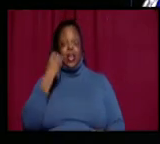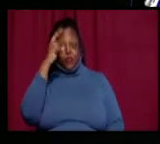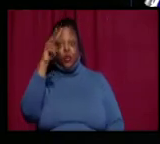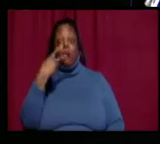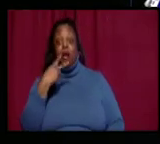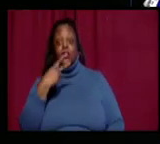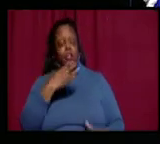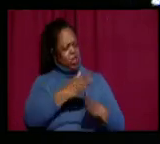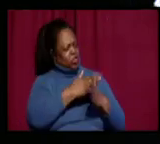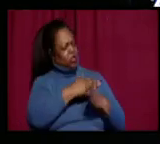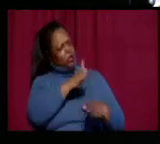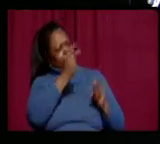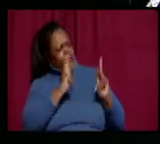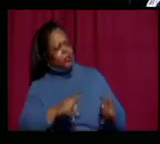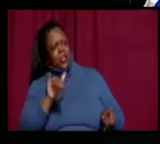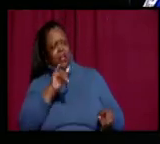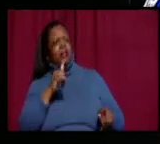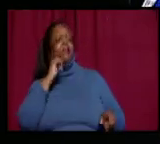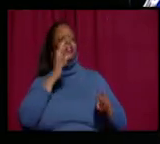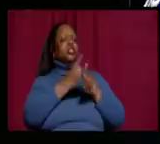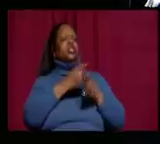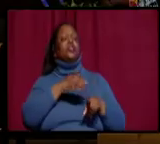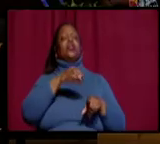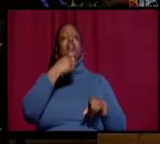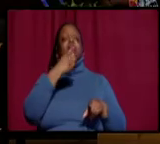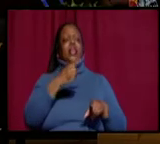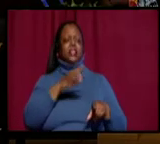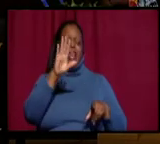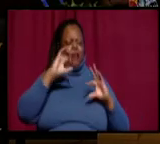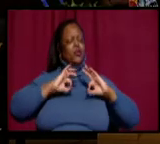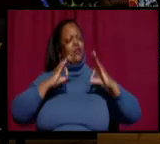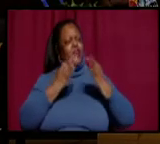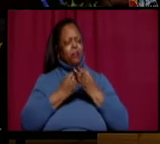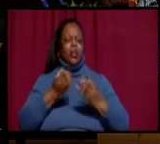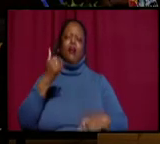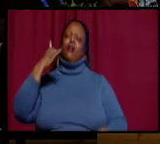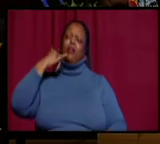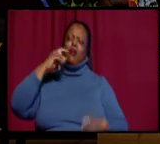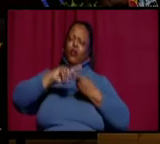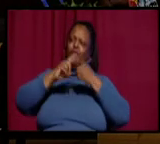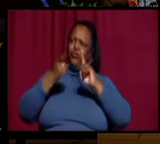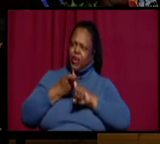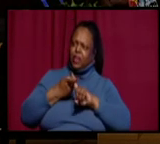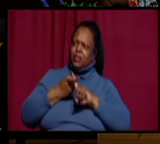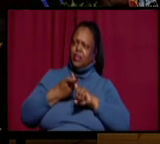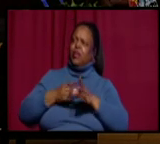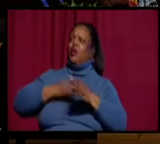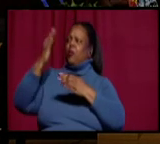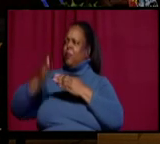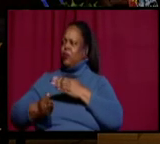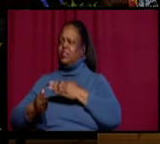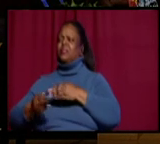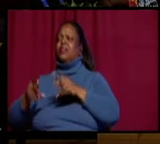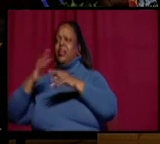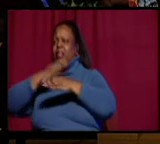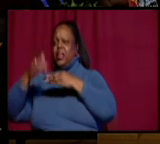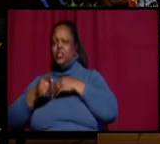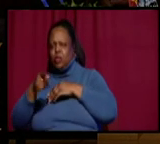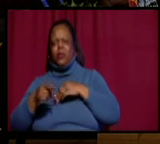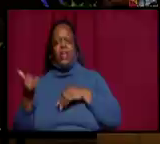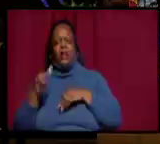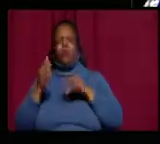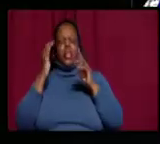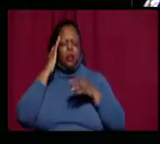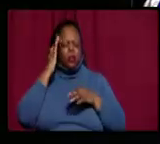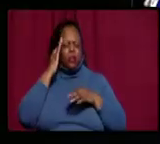watching, share with someone. And like my sister Cheryl said, get your family. Call a friend. Call a neighbor. Anybody that you know that need a